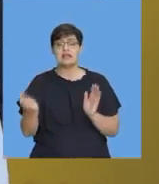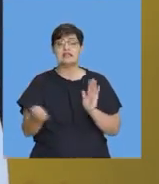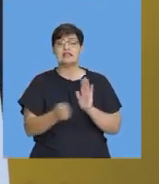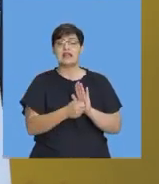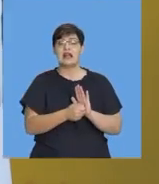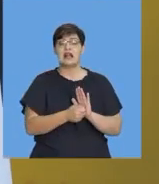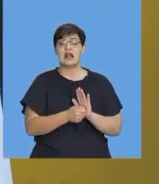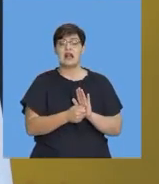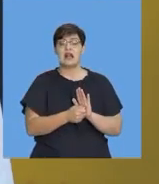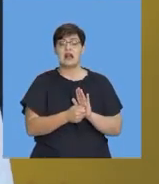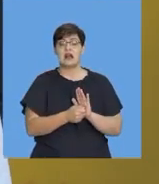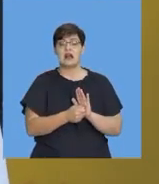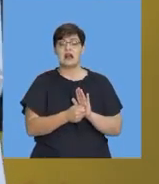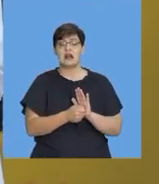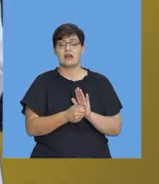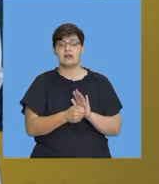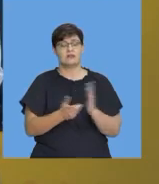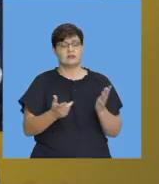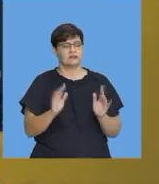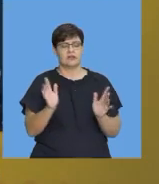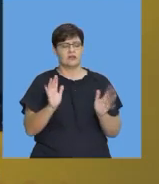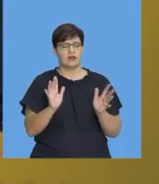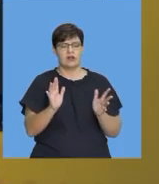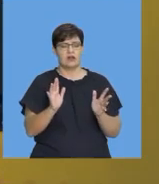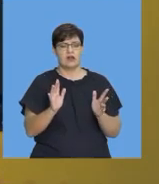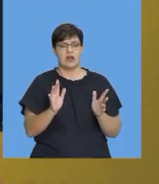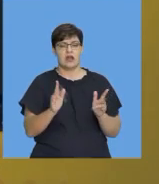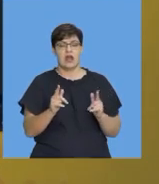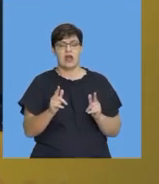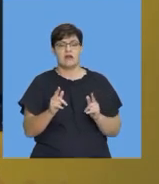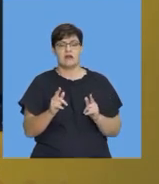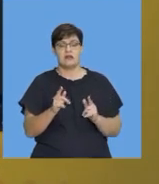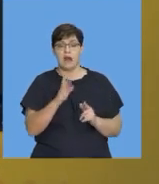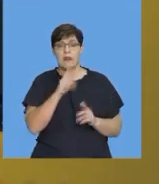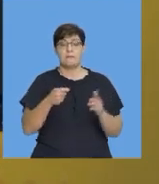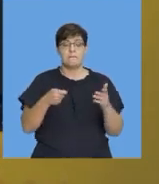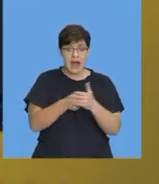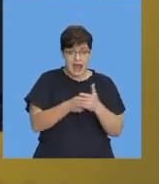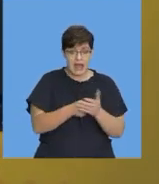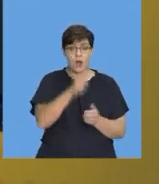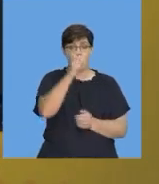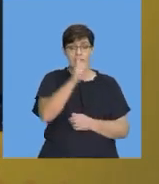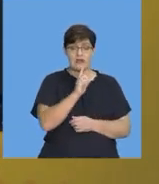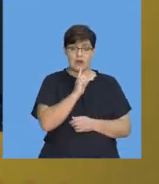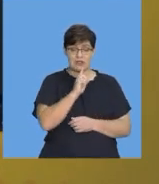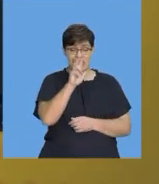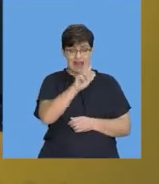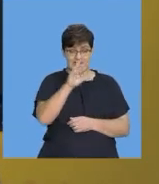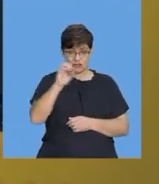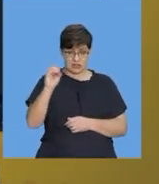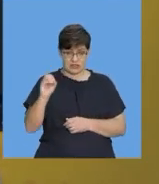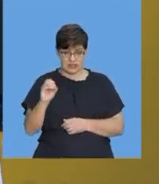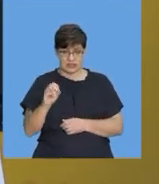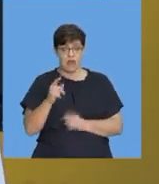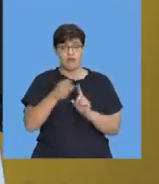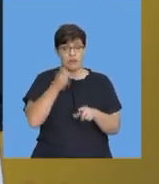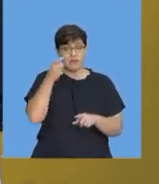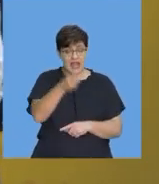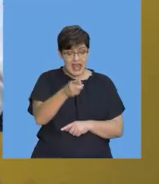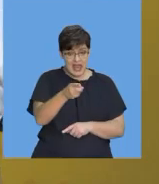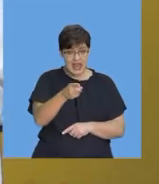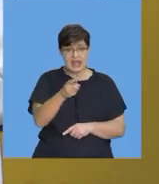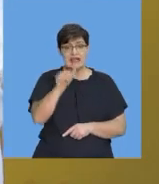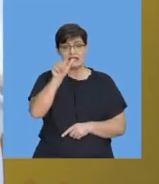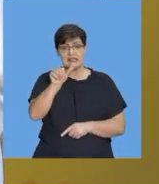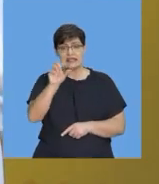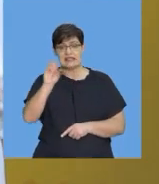6, let's rather put it the other way. I bought 1,800 units. Of those, 60 units